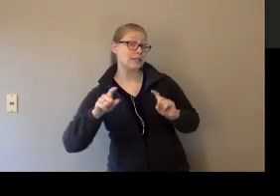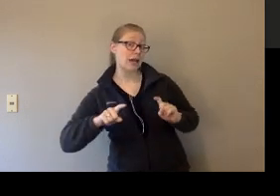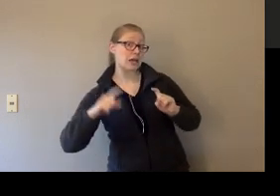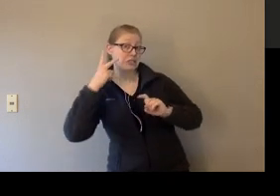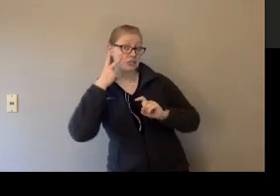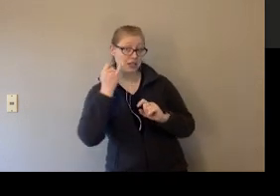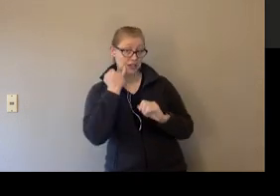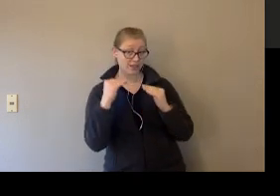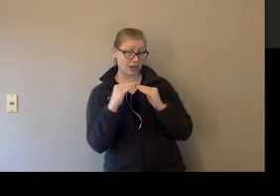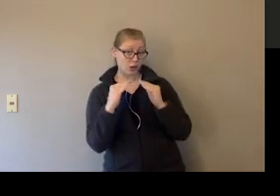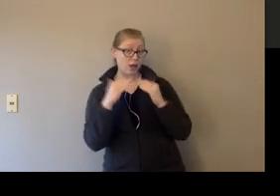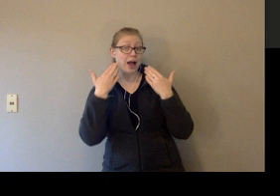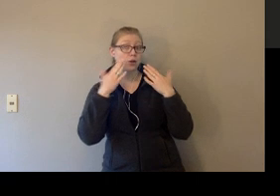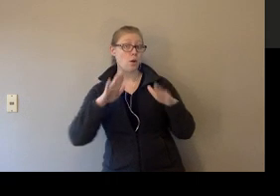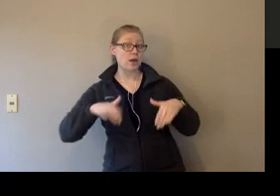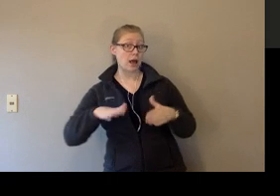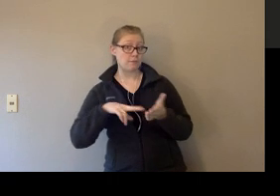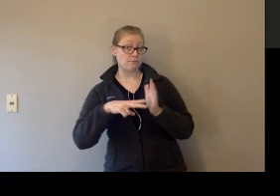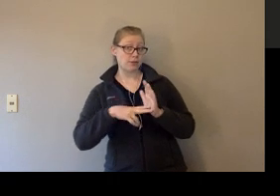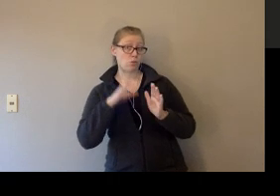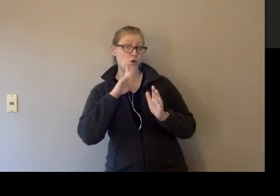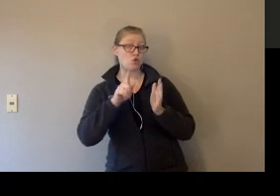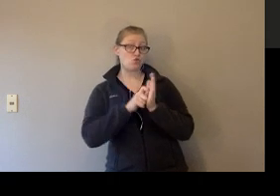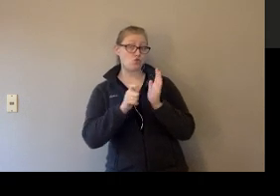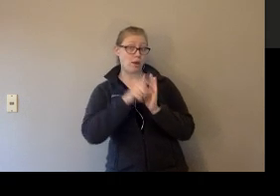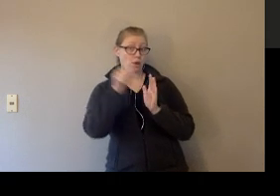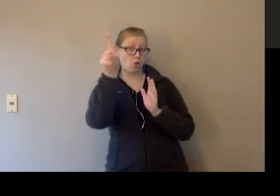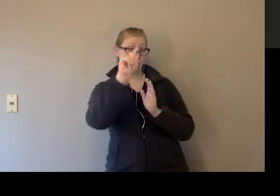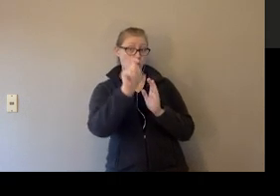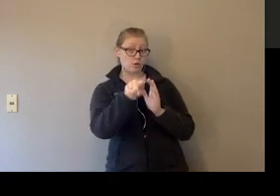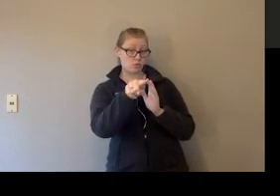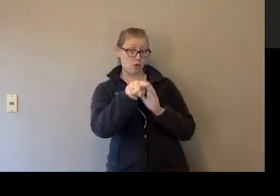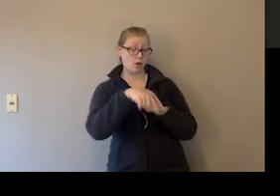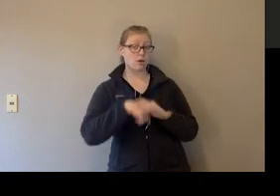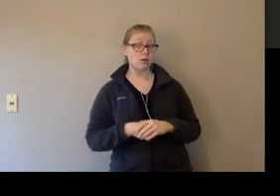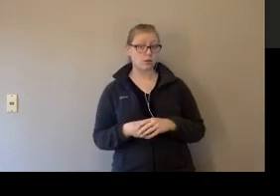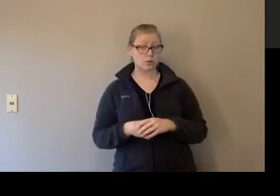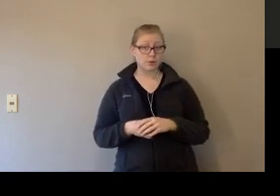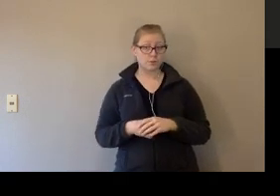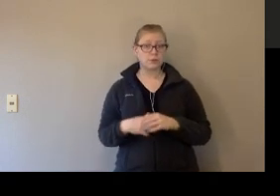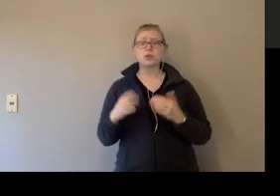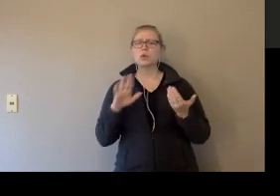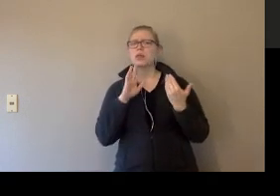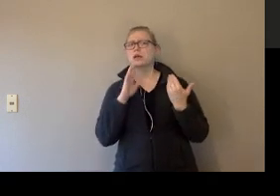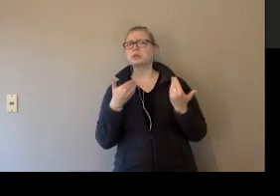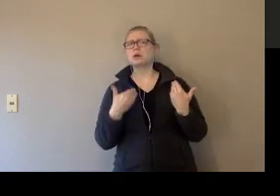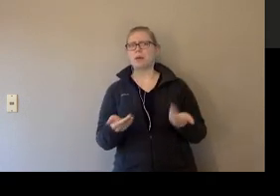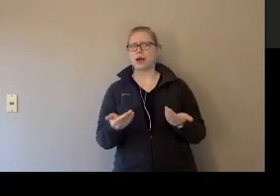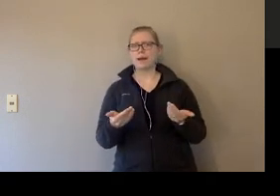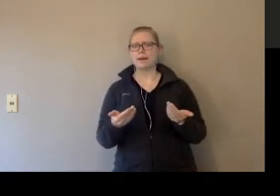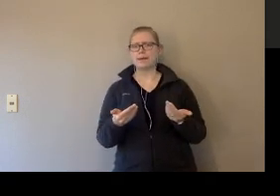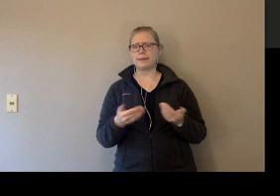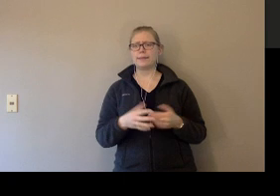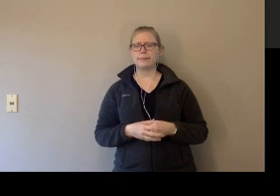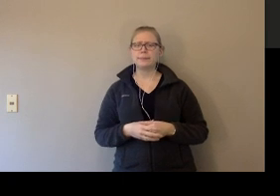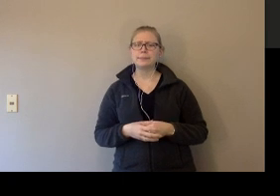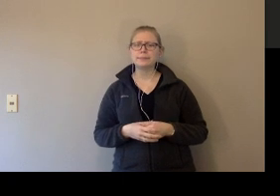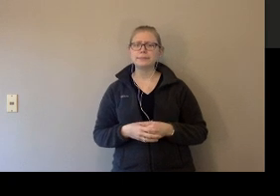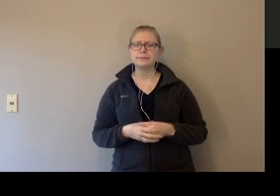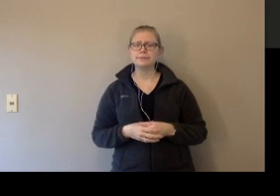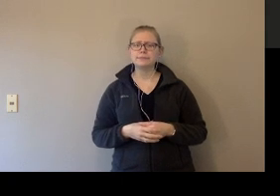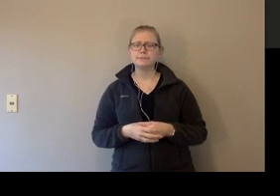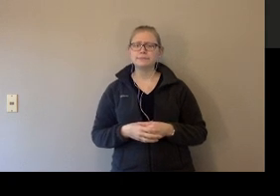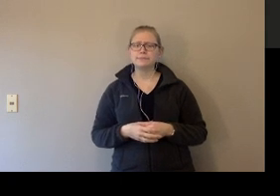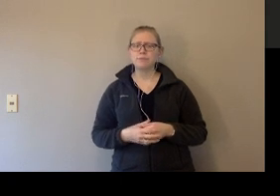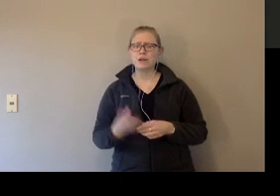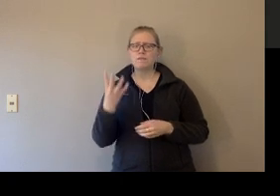16 over 20, and I have to show that that's the same as 12 over 15. So let's go ahead and reduce. 4 goes into